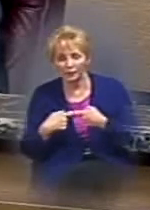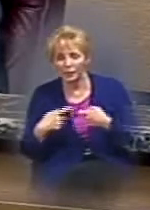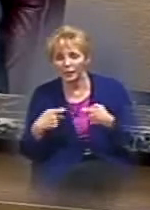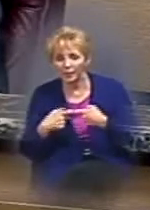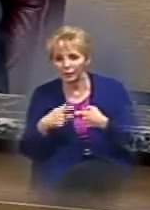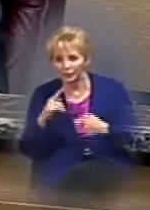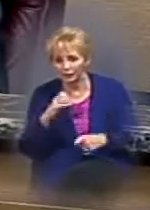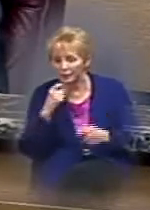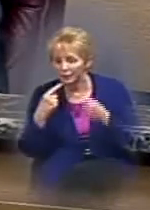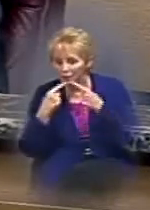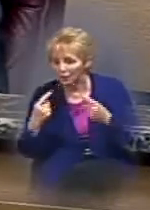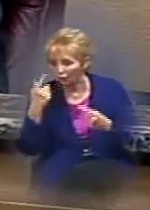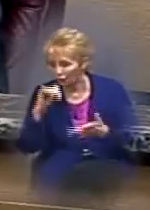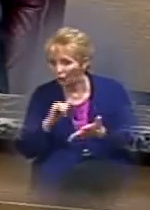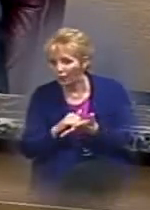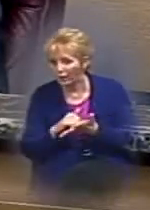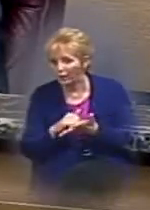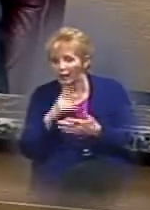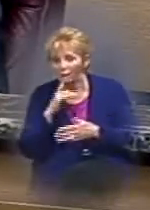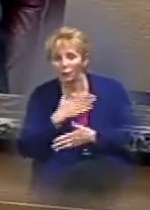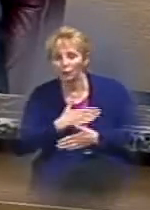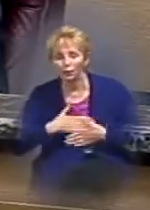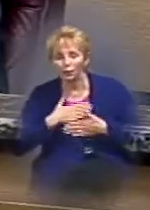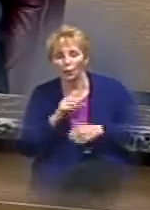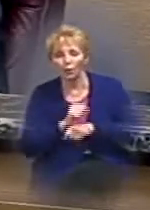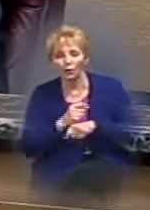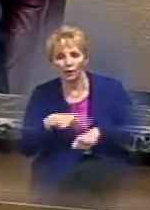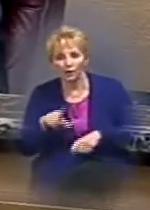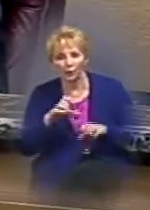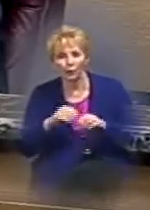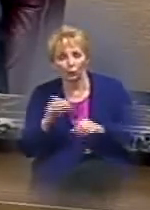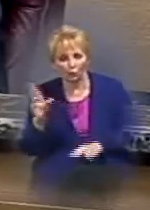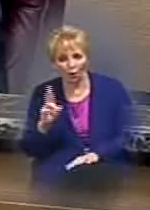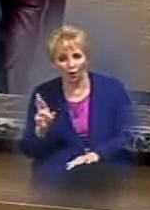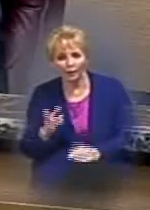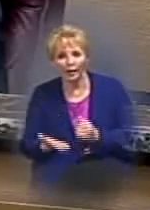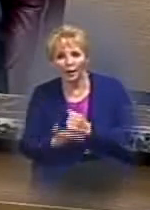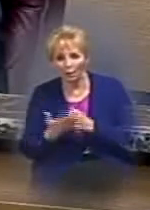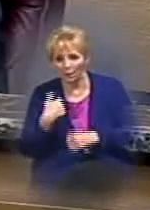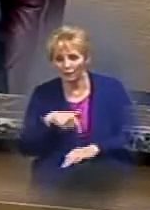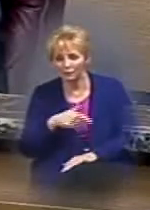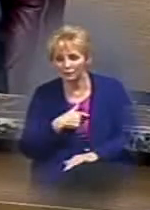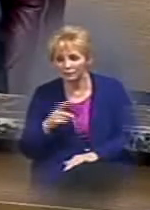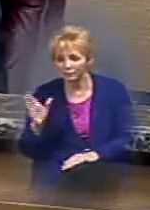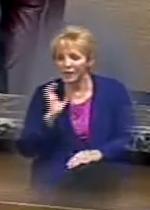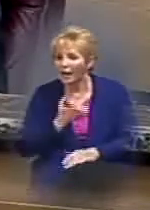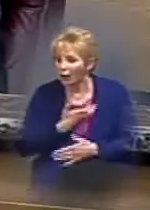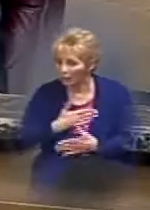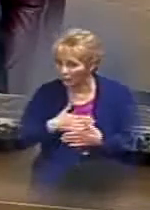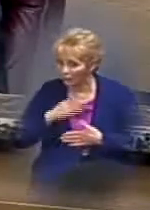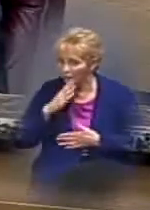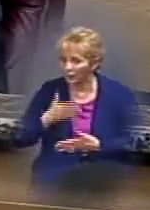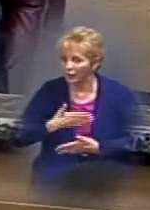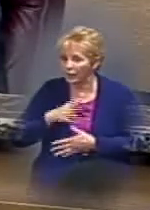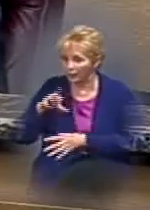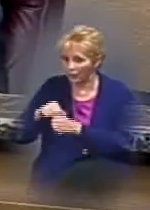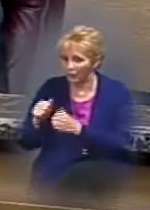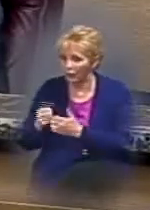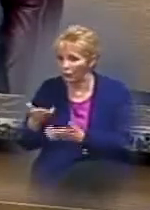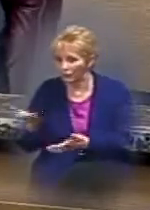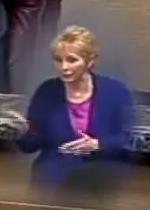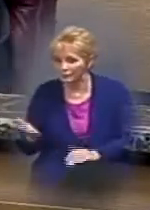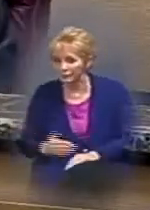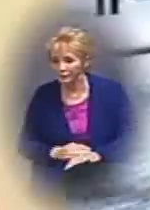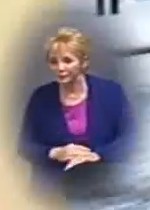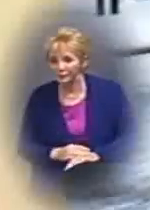ElectriCities is known for that, and I greatly appreciate the work they do in Raleigh to help us. Yeah. Our pleasure. We're glad to be part of your operation. Thank you, Matt.